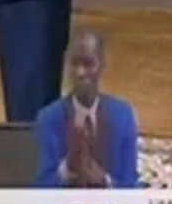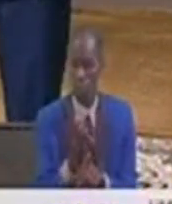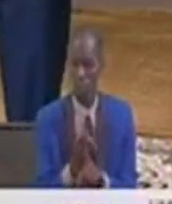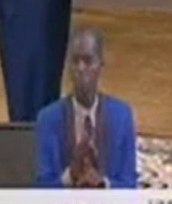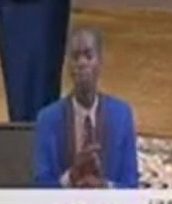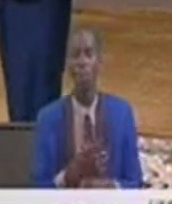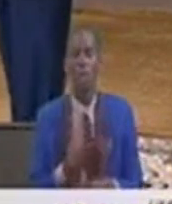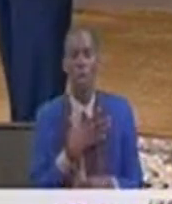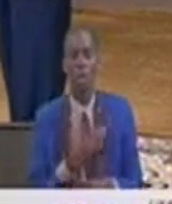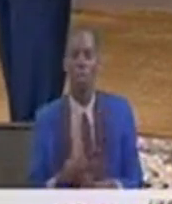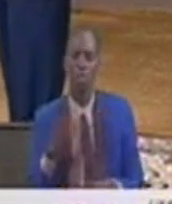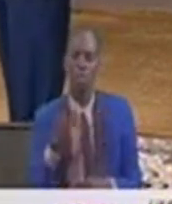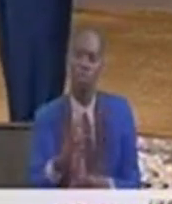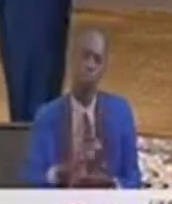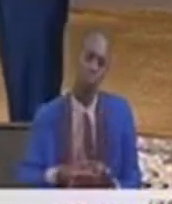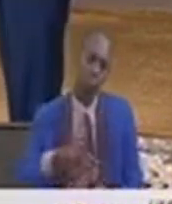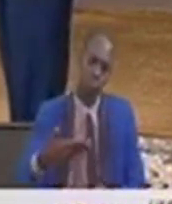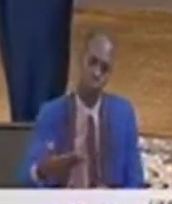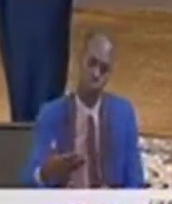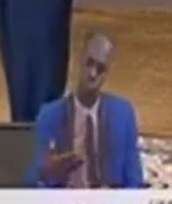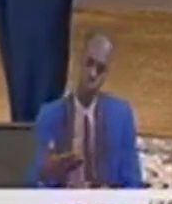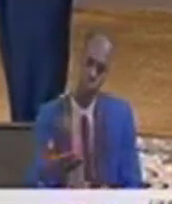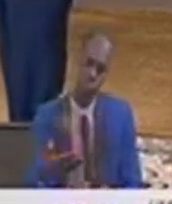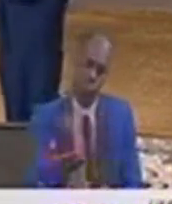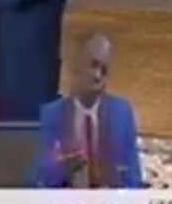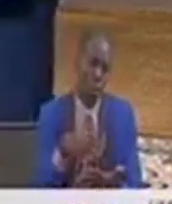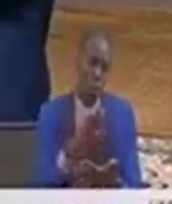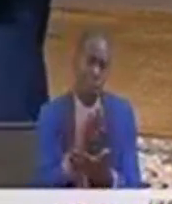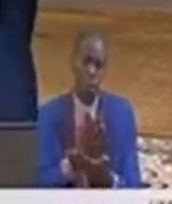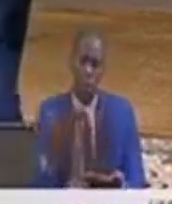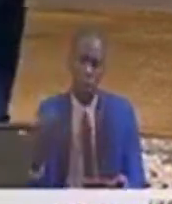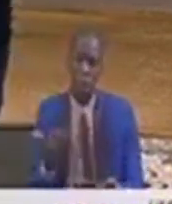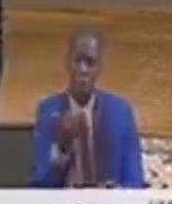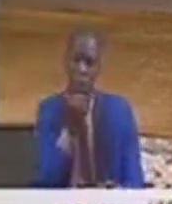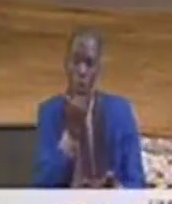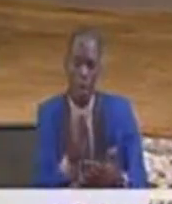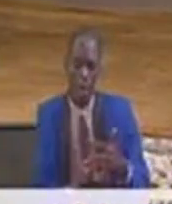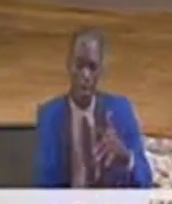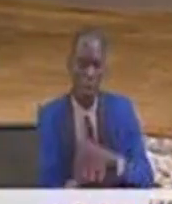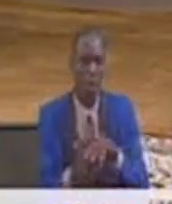all of a sudden something comes up that's accidental. You didn't